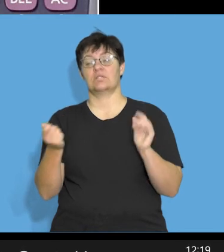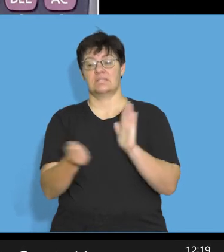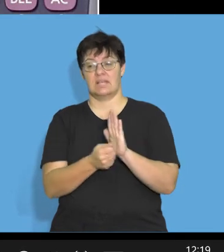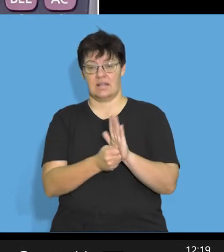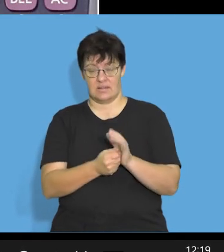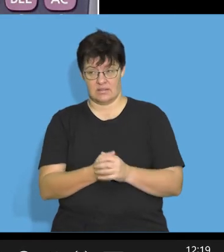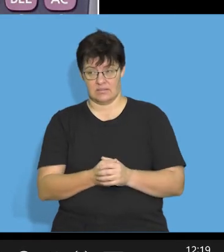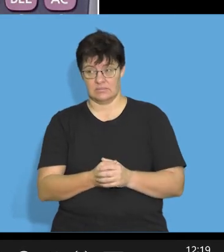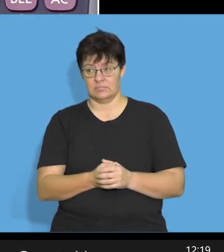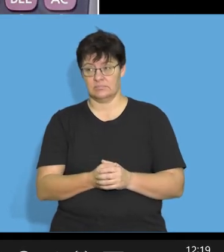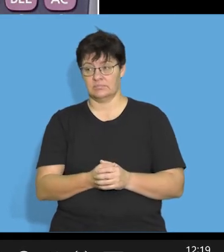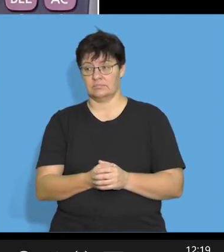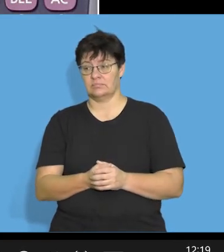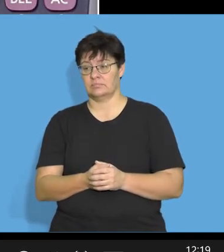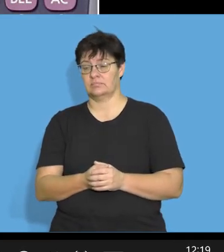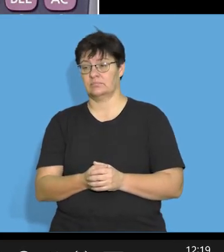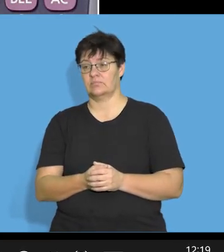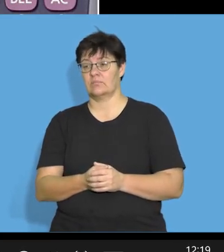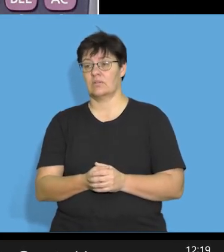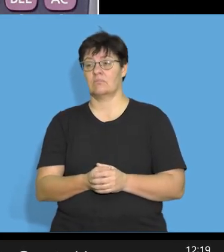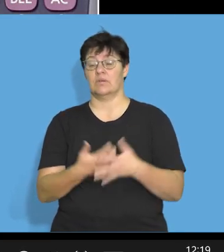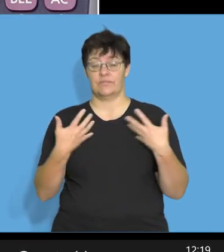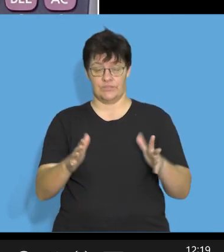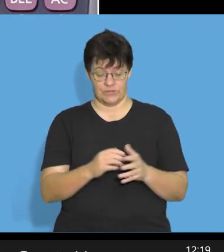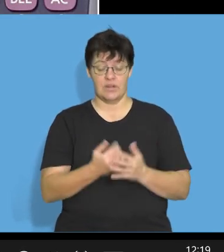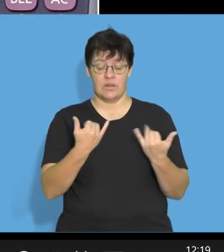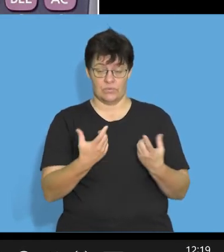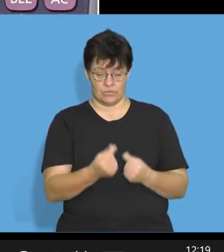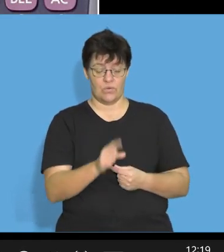that. Okay, so here we go. It's a